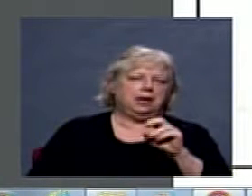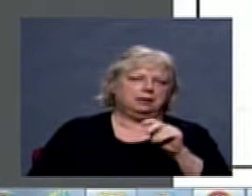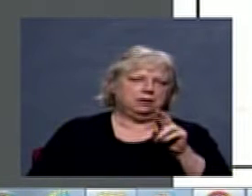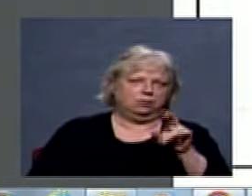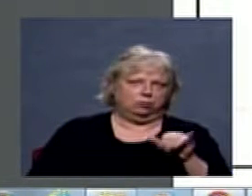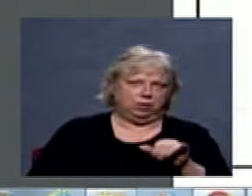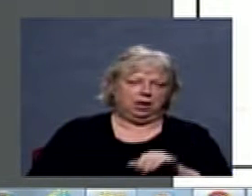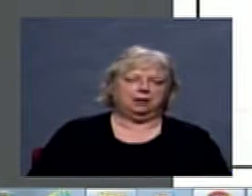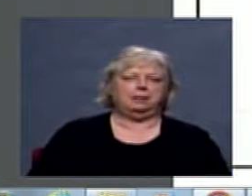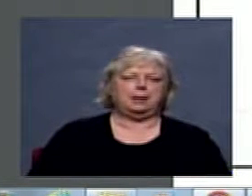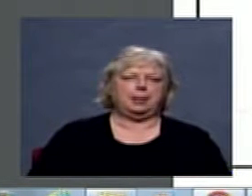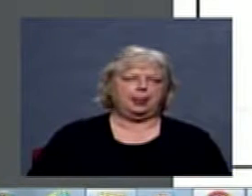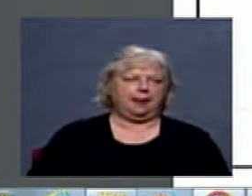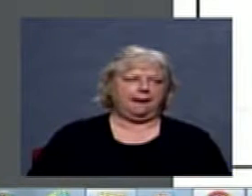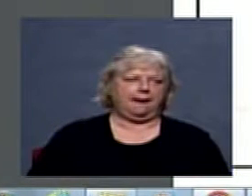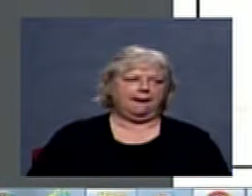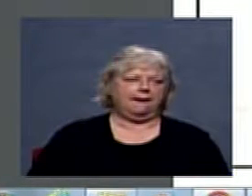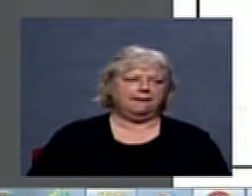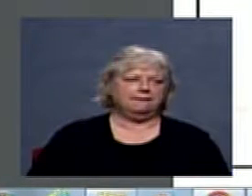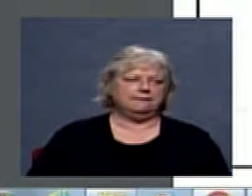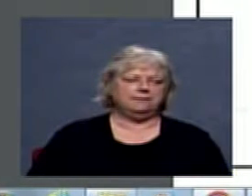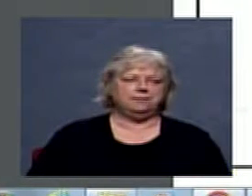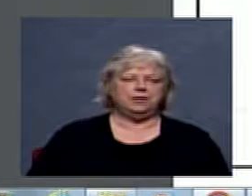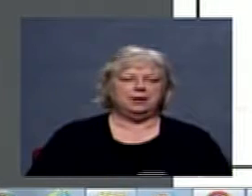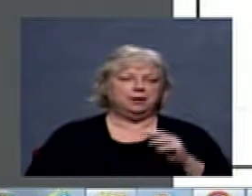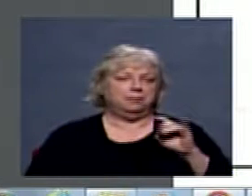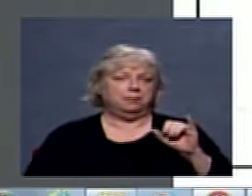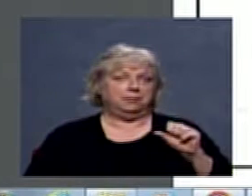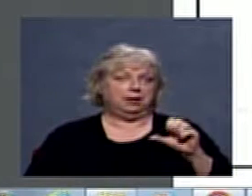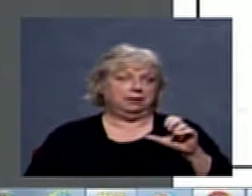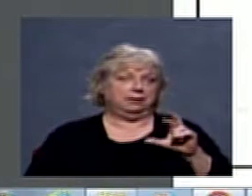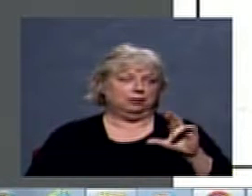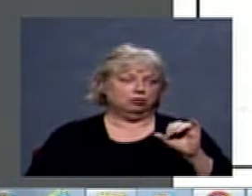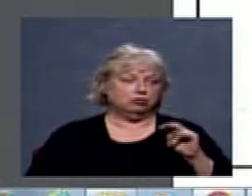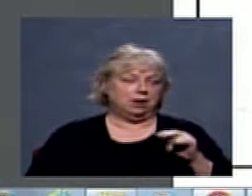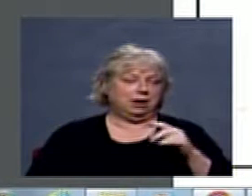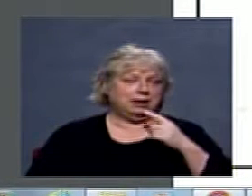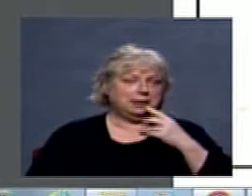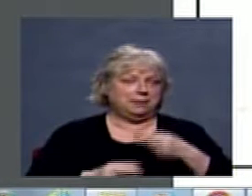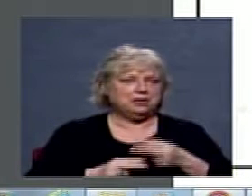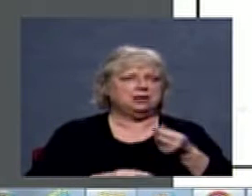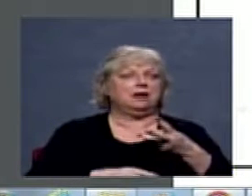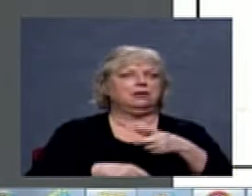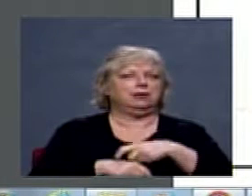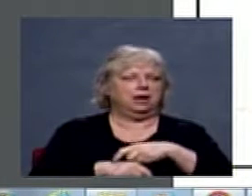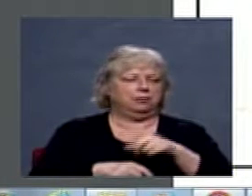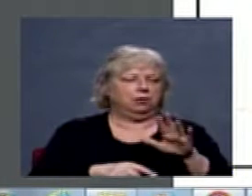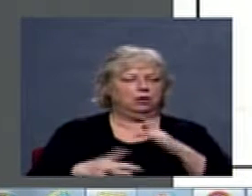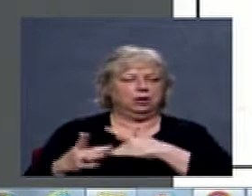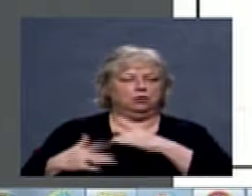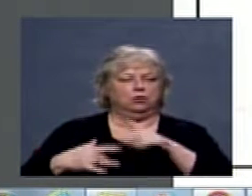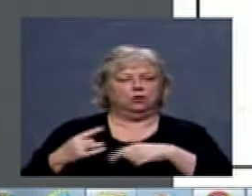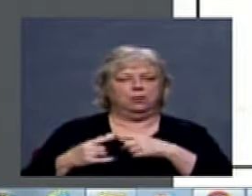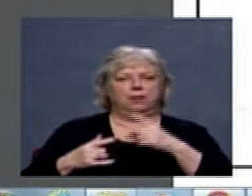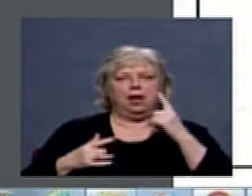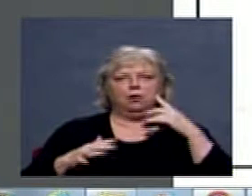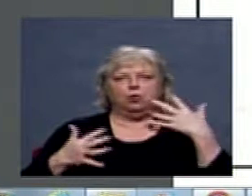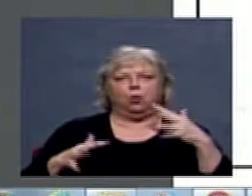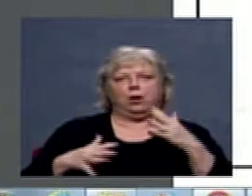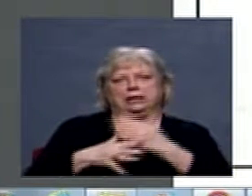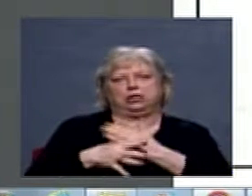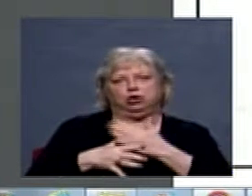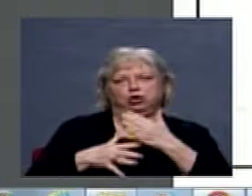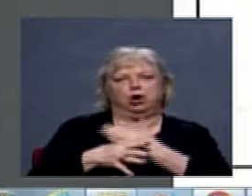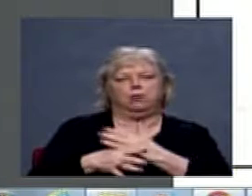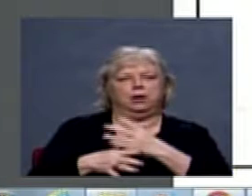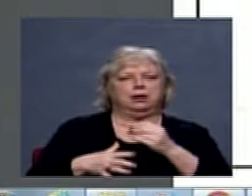me see. Ms. Crane mentioned several times about concerns about disturbance from noise and